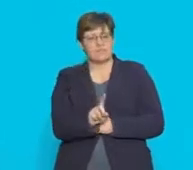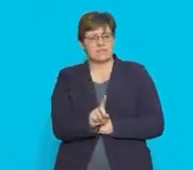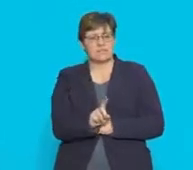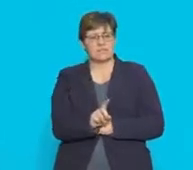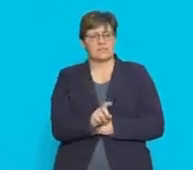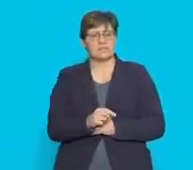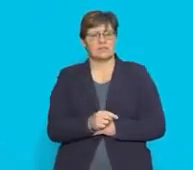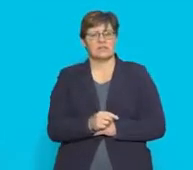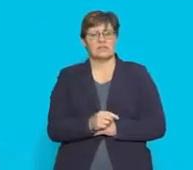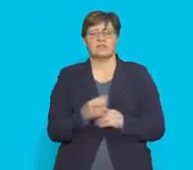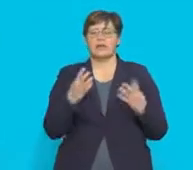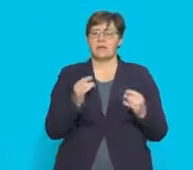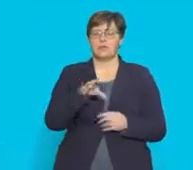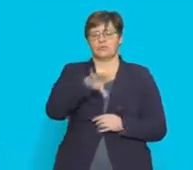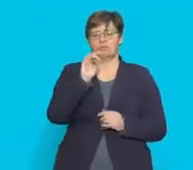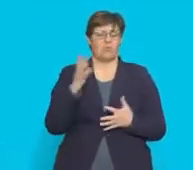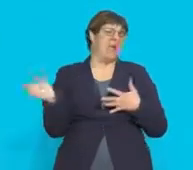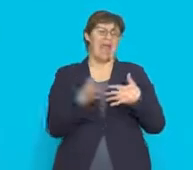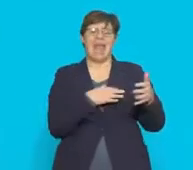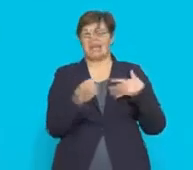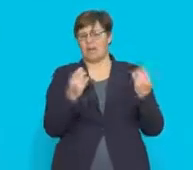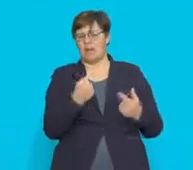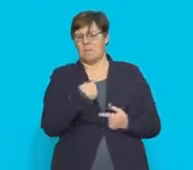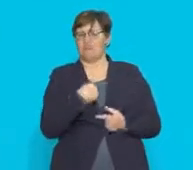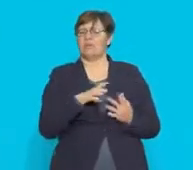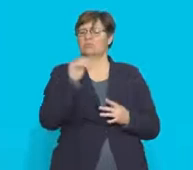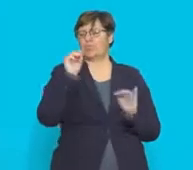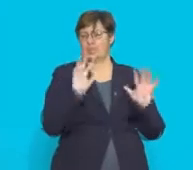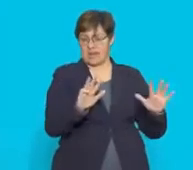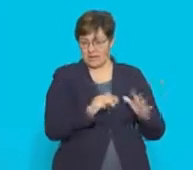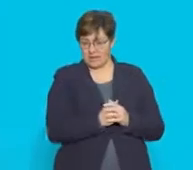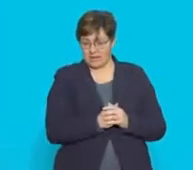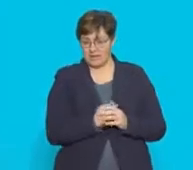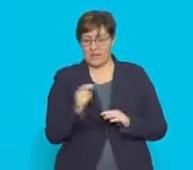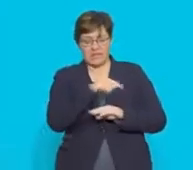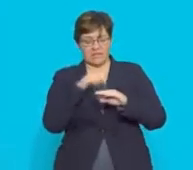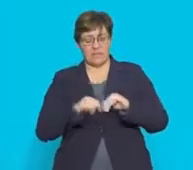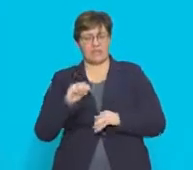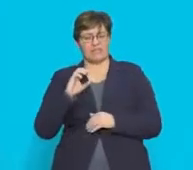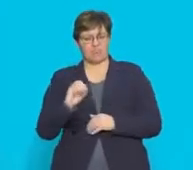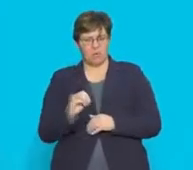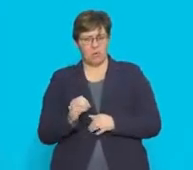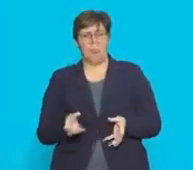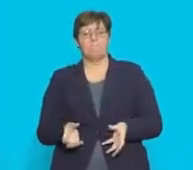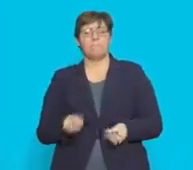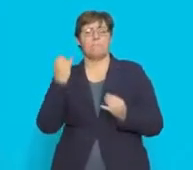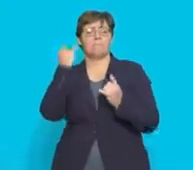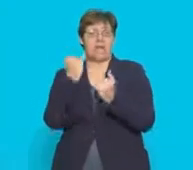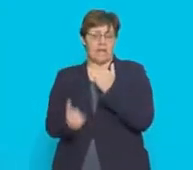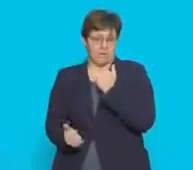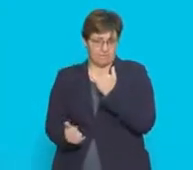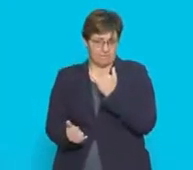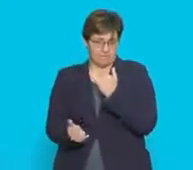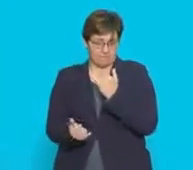you choose, right? We chose any number. Remember, I chose 9, and when I divided by 0, I got what we call